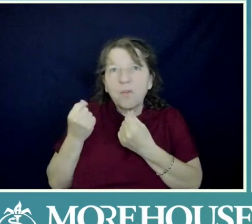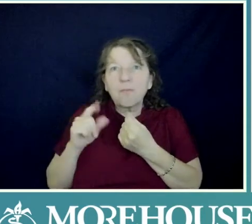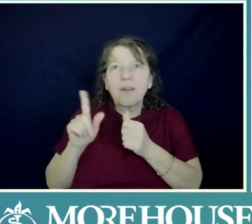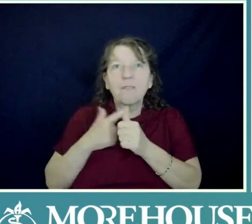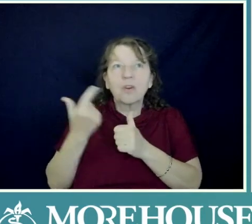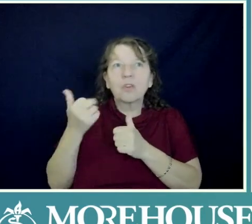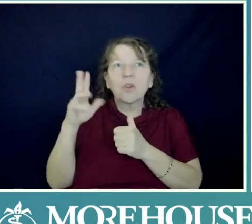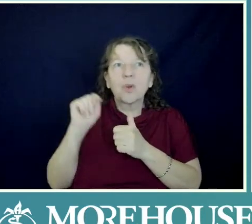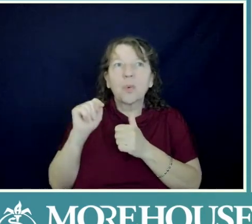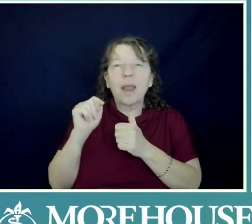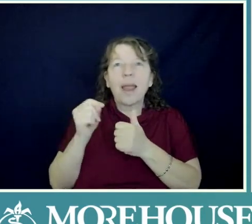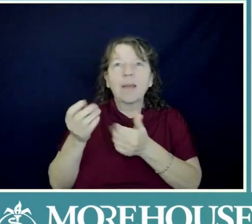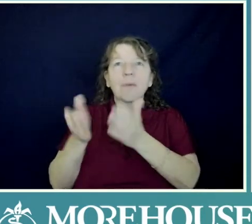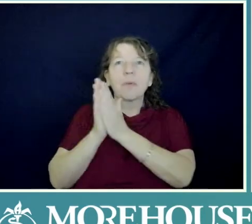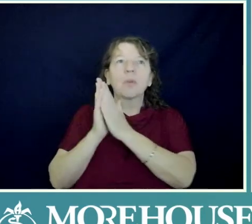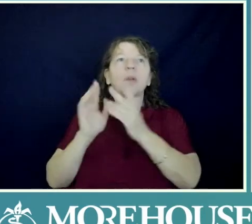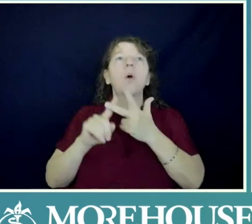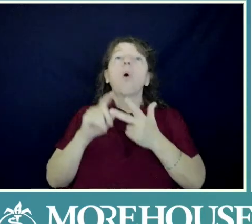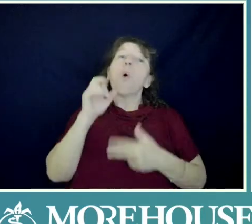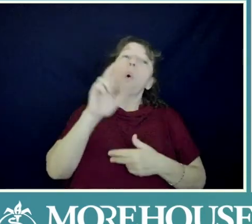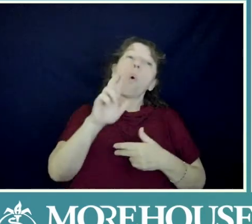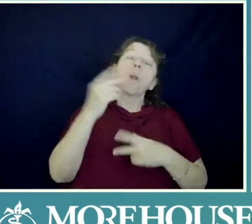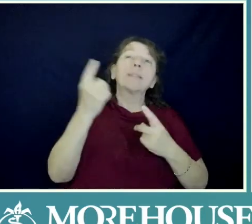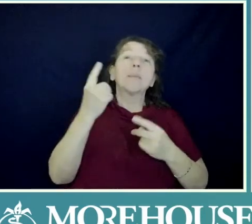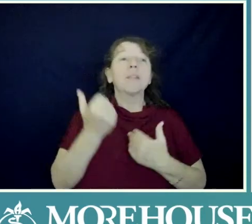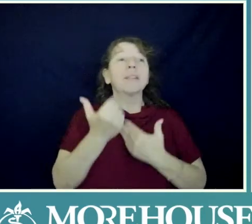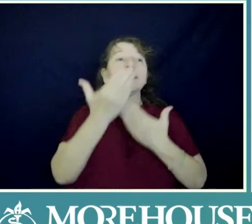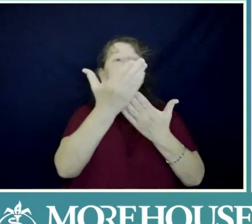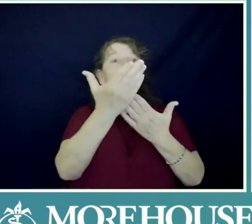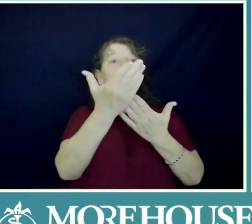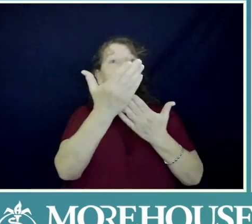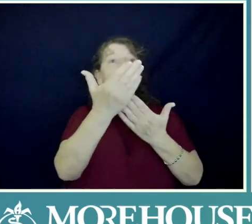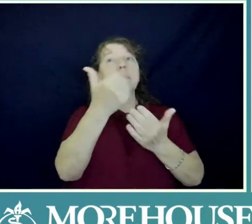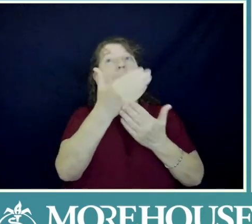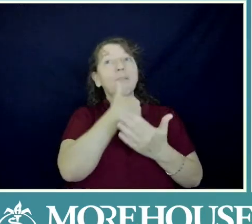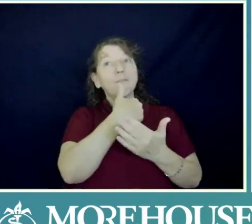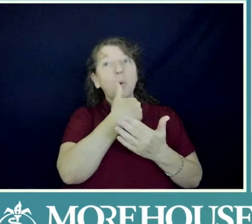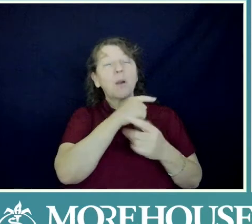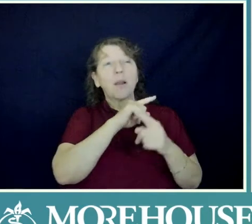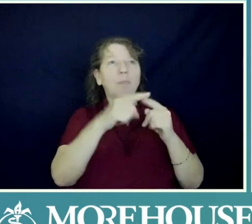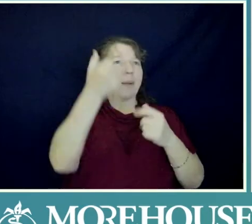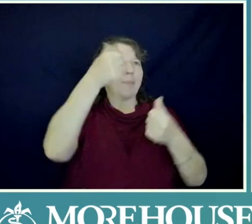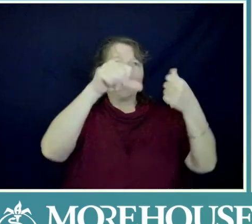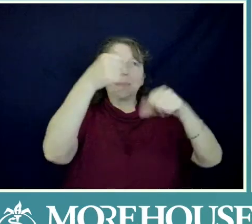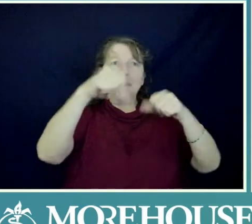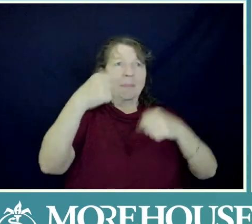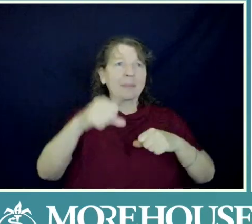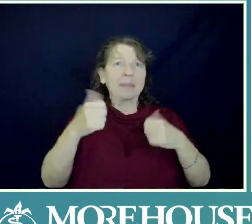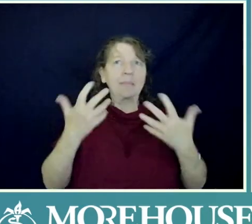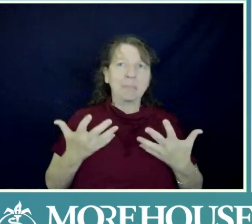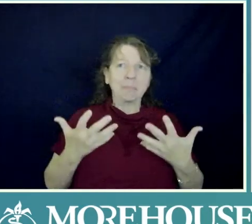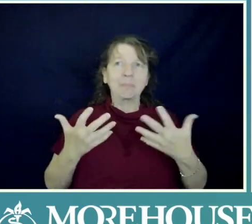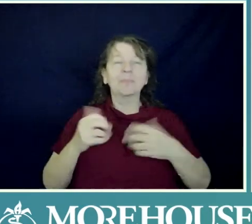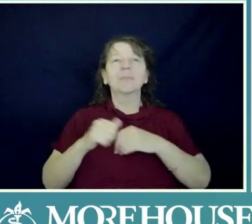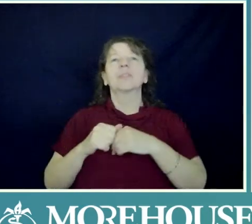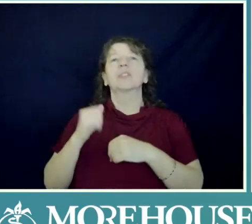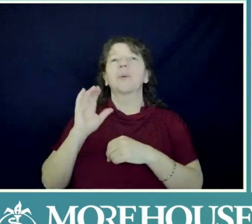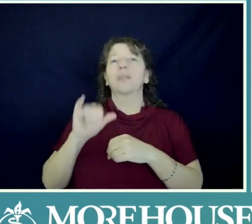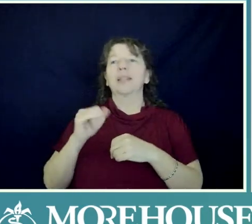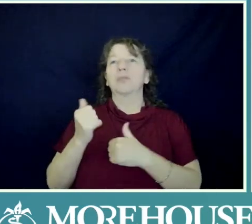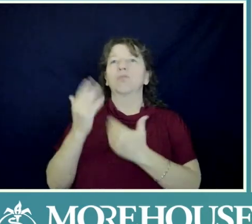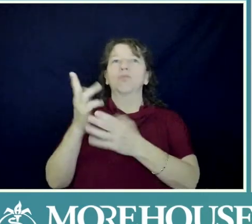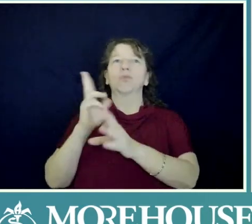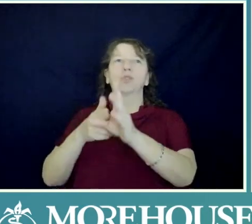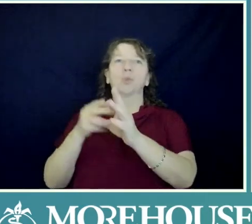submitted proposals and have not had a lot of luck in acquiring extramural funding.